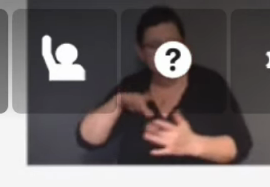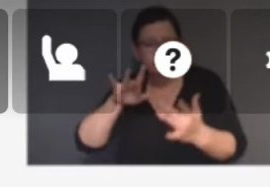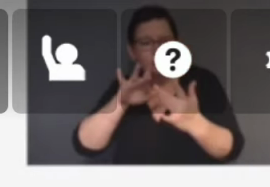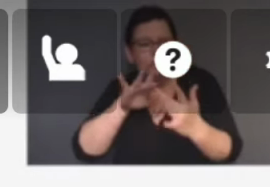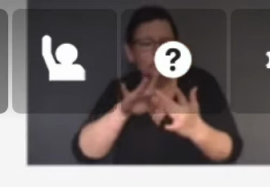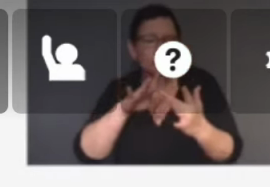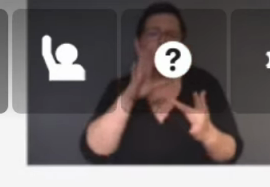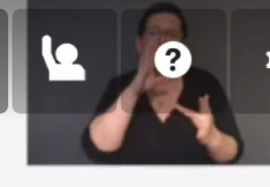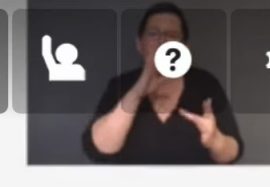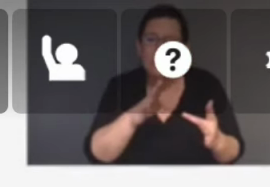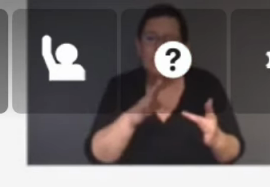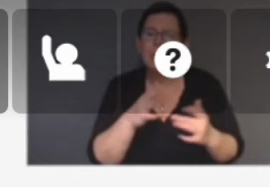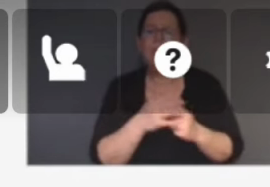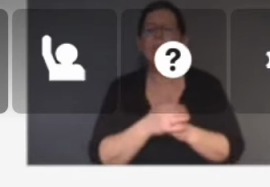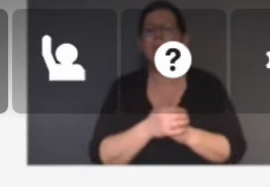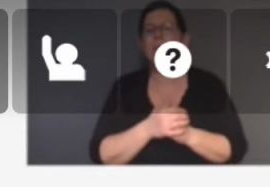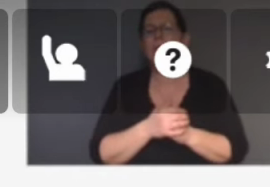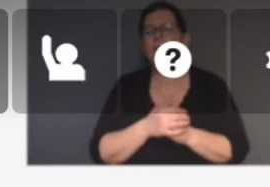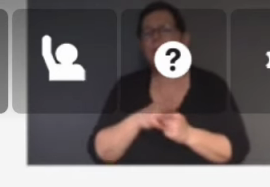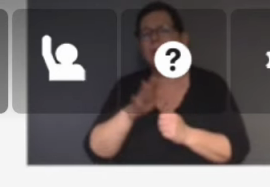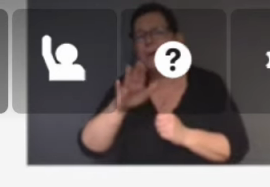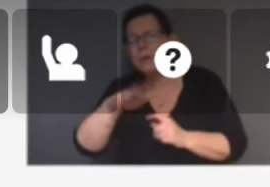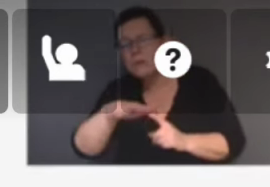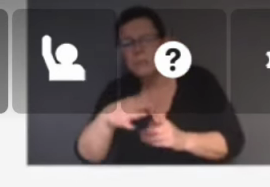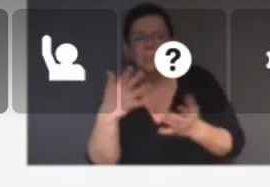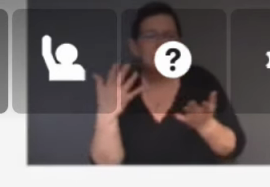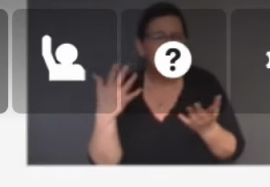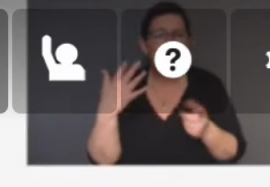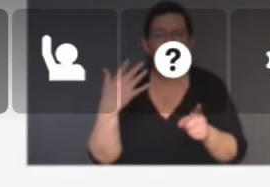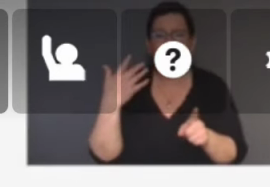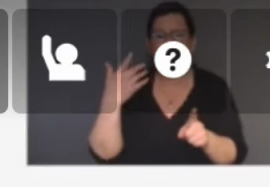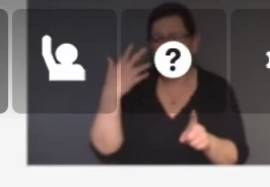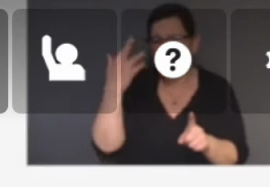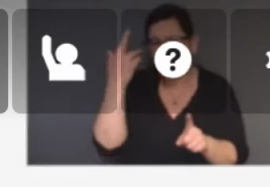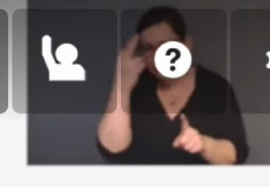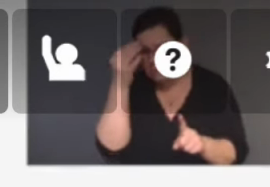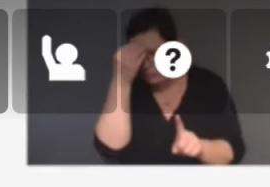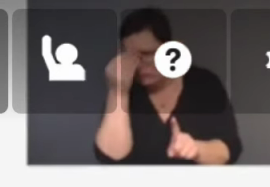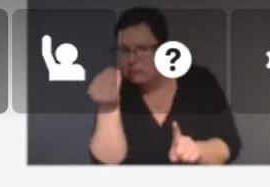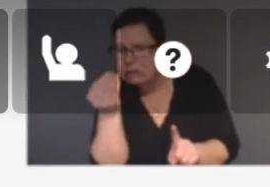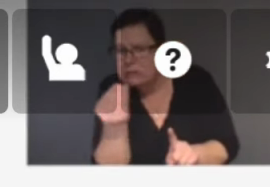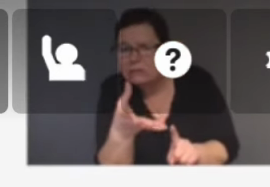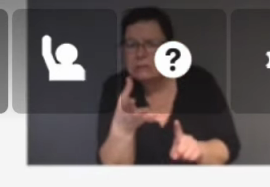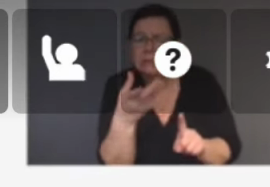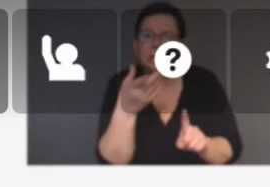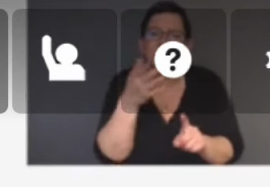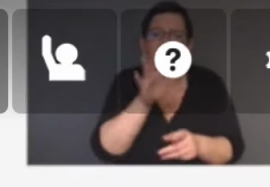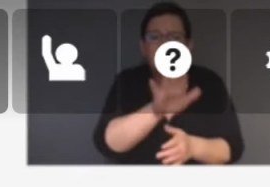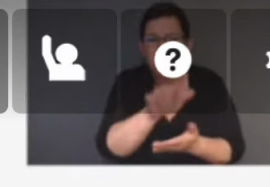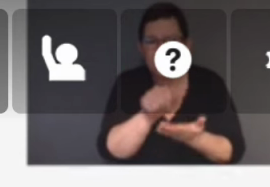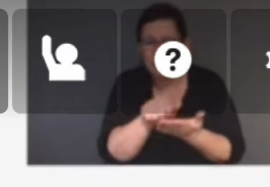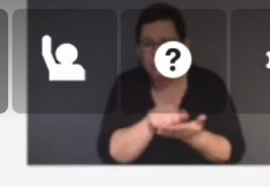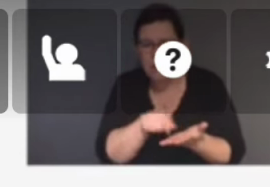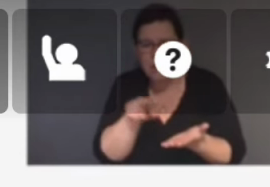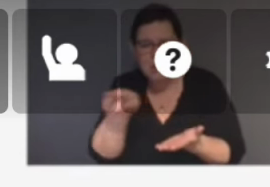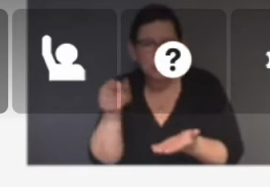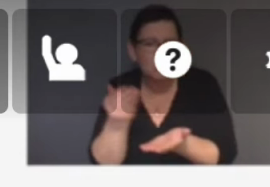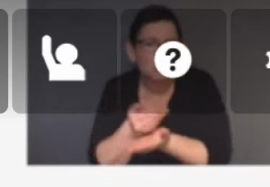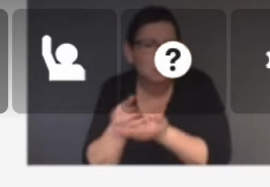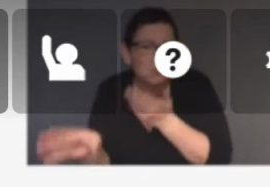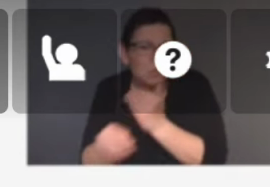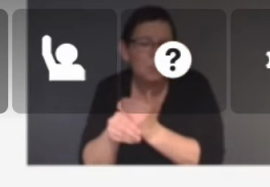your account or ask you to clarify something you've shared with us. We will not ask you for your